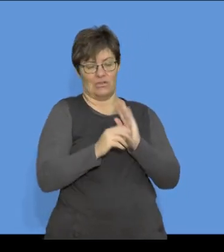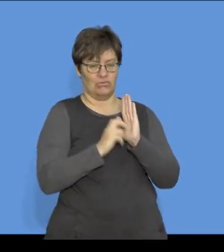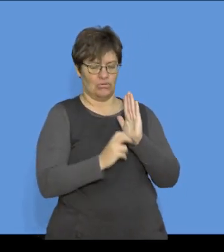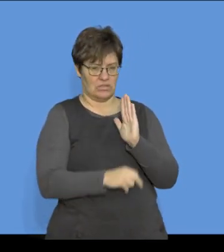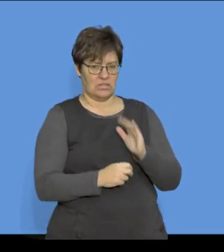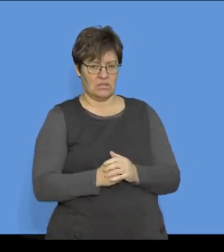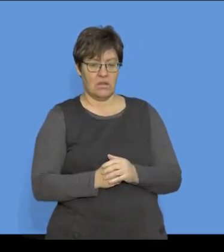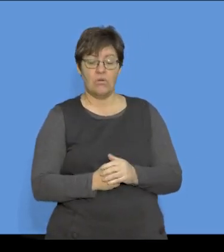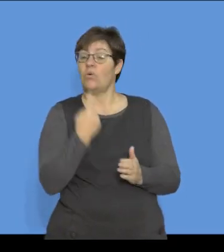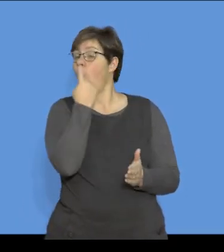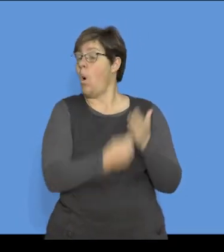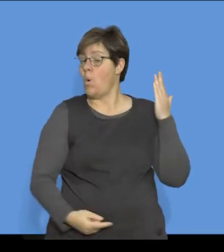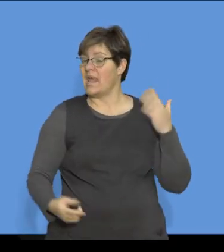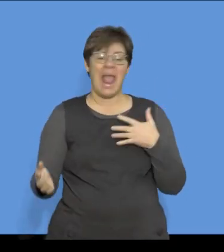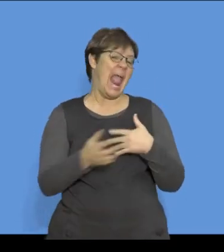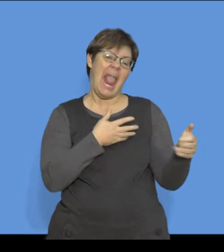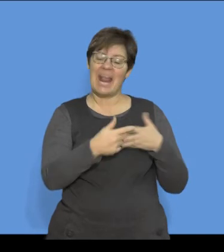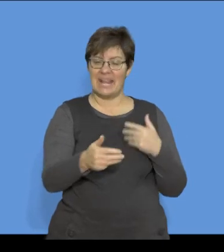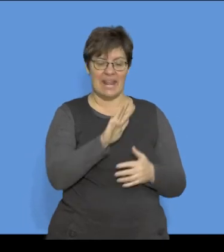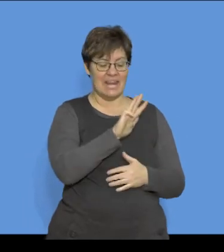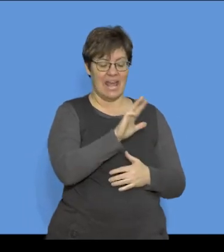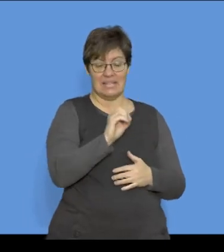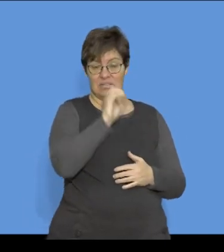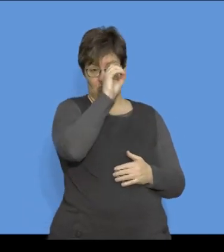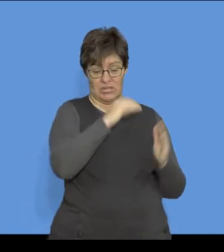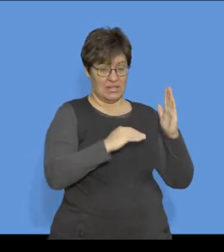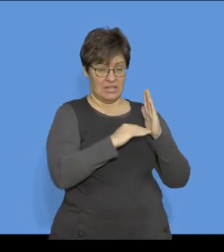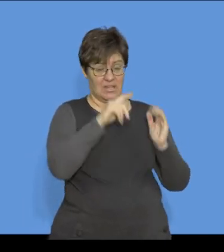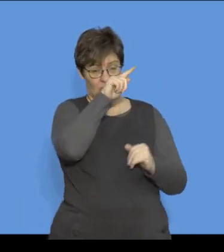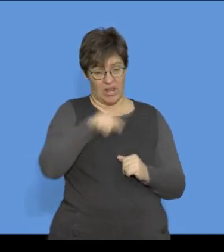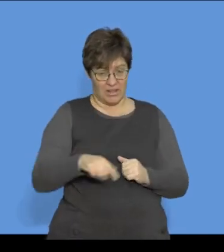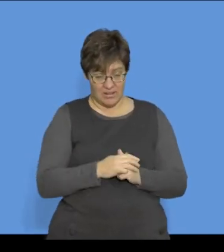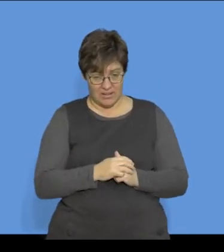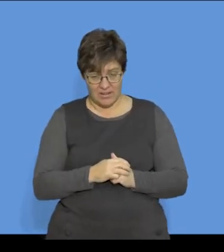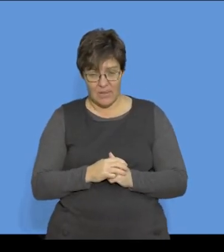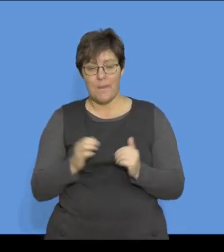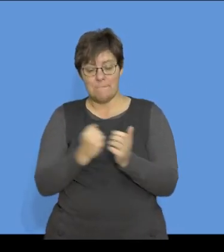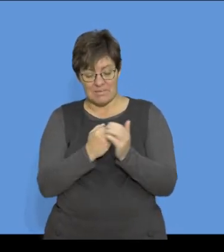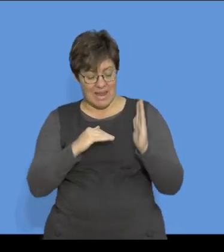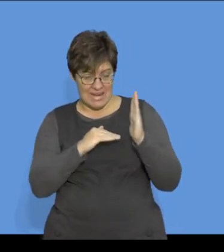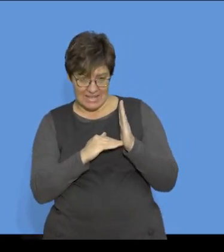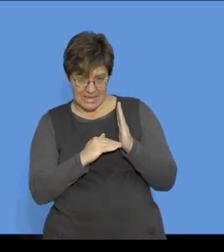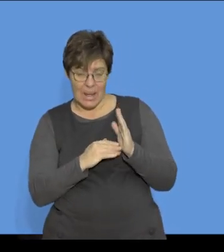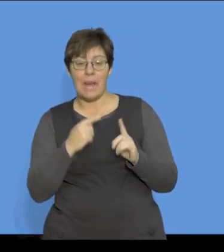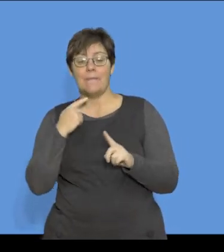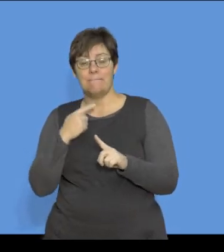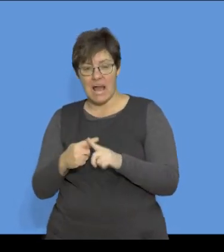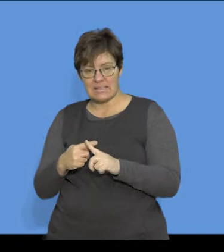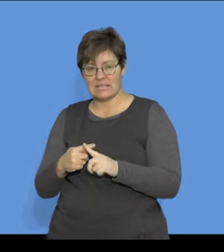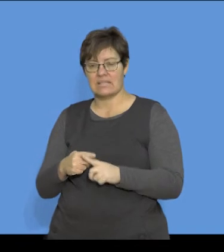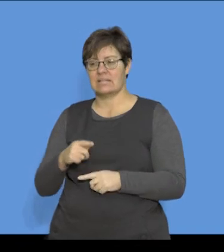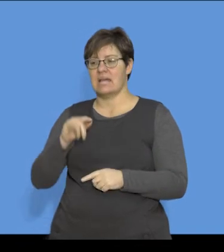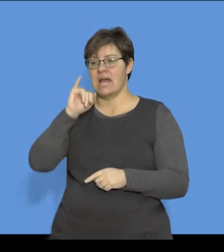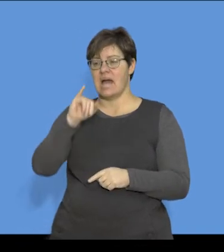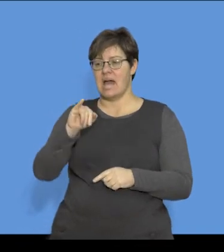not just in any right-angled triangle, but it must be right-angled and